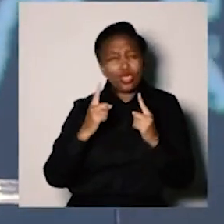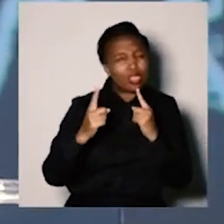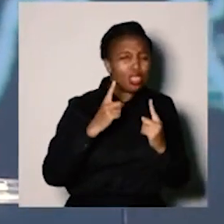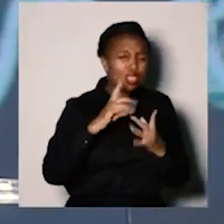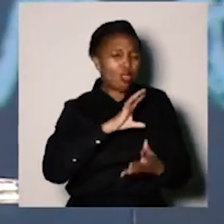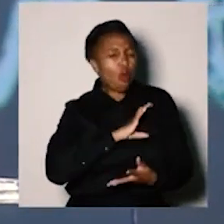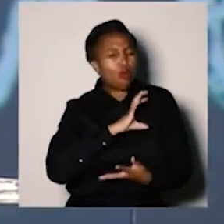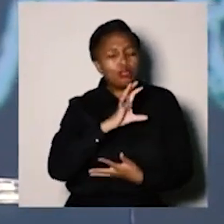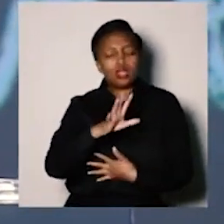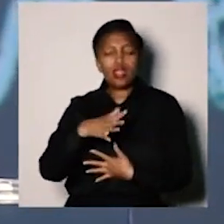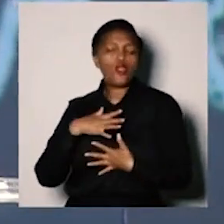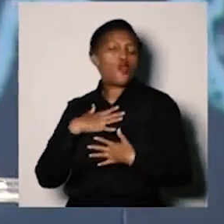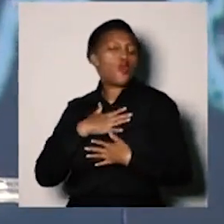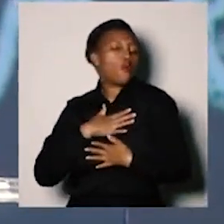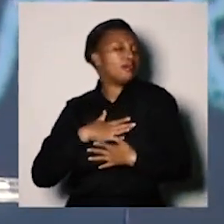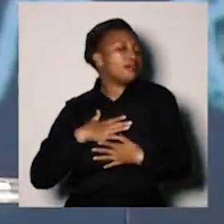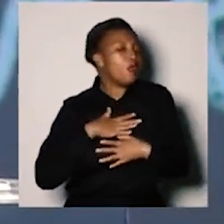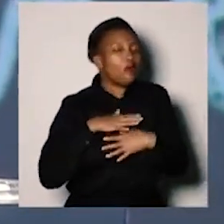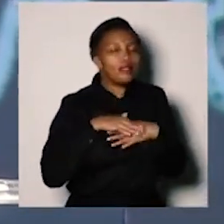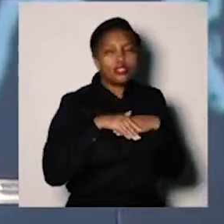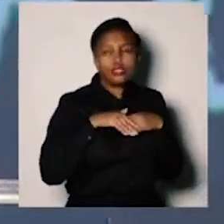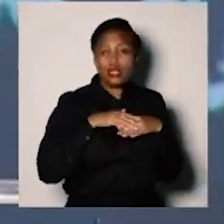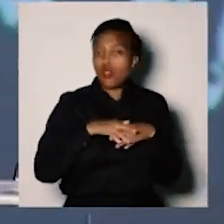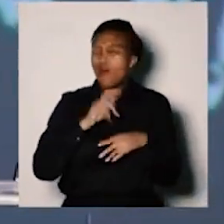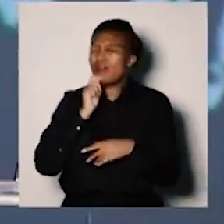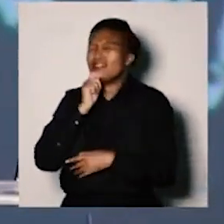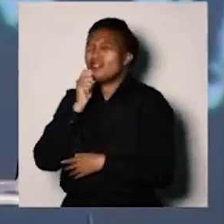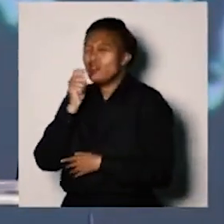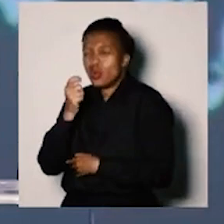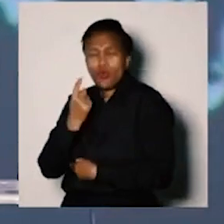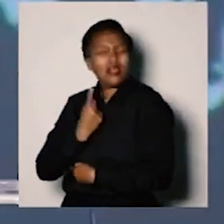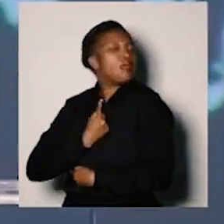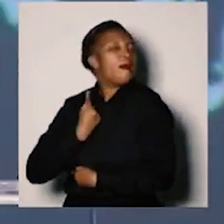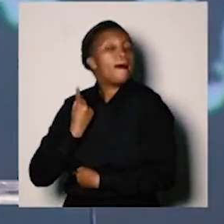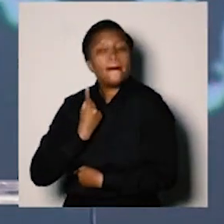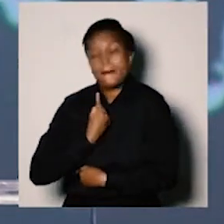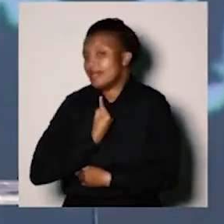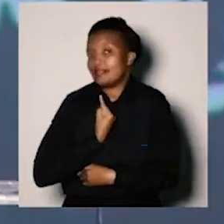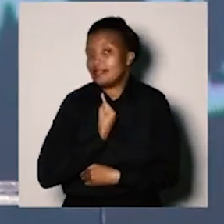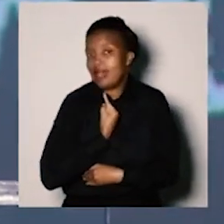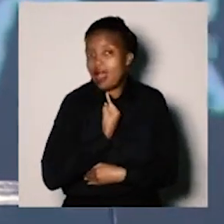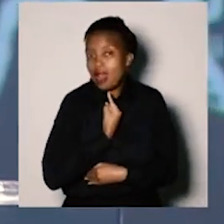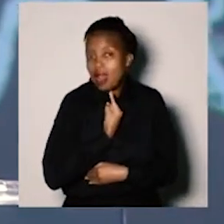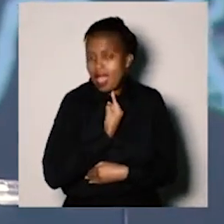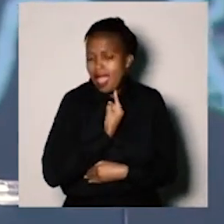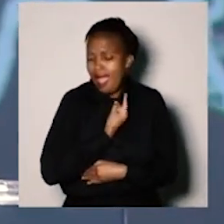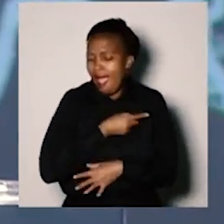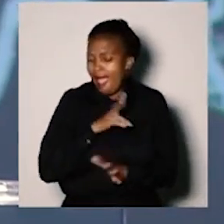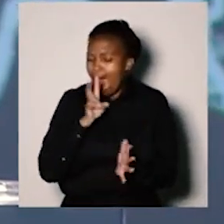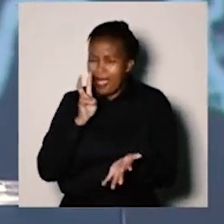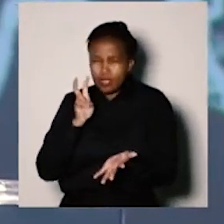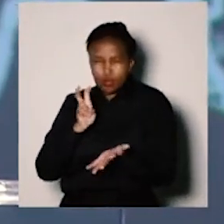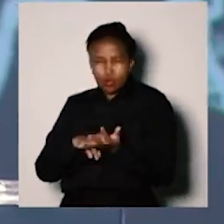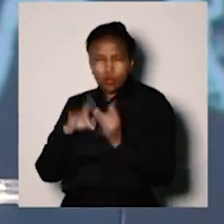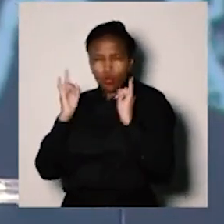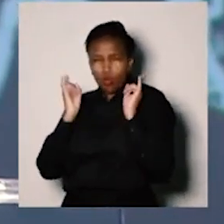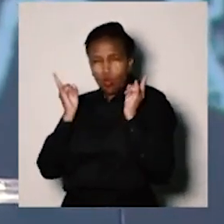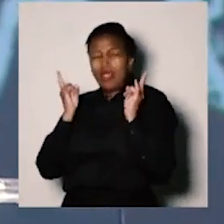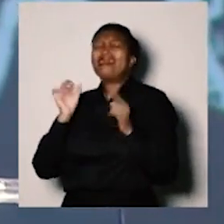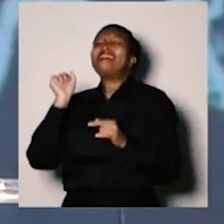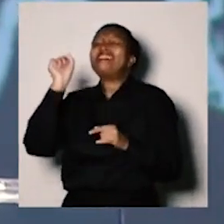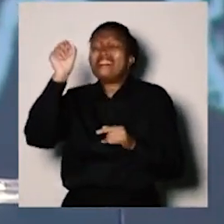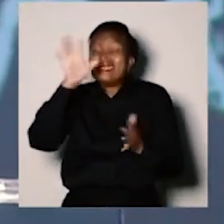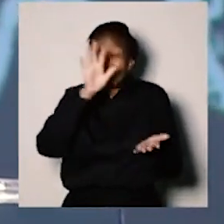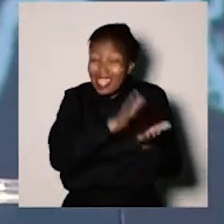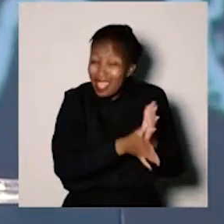so intimate. It was so real. It was so personal. Give me la paya. Even if I went to church, Christ